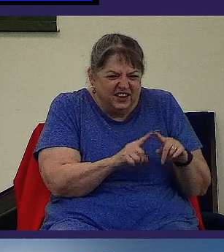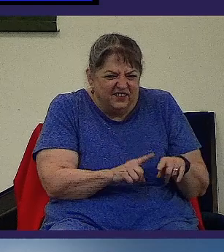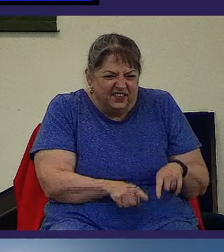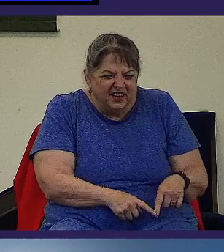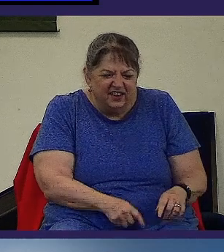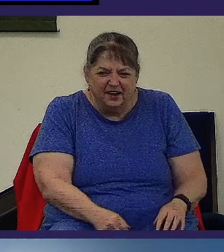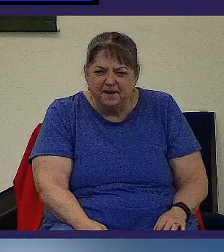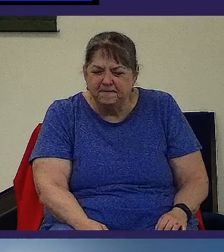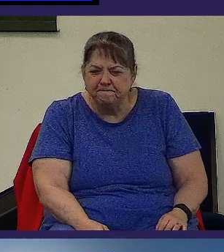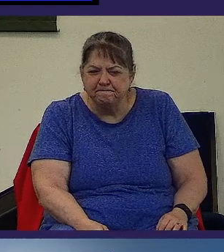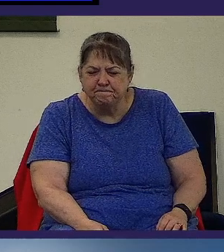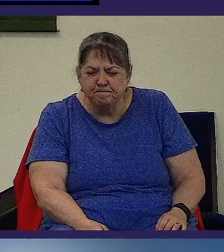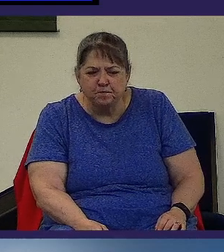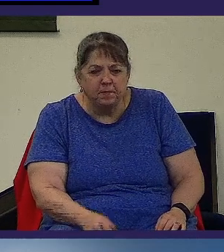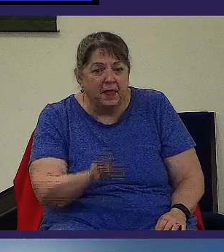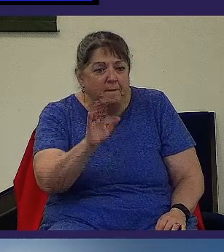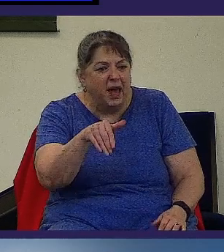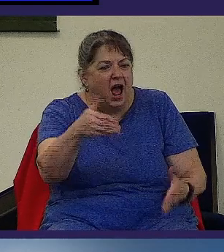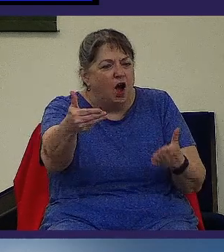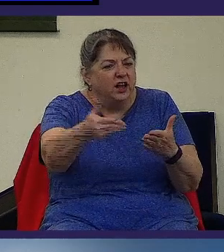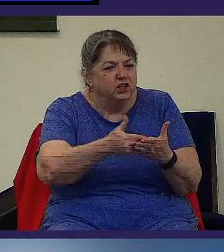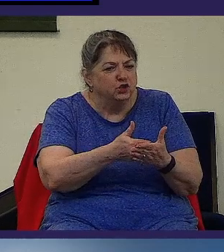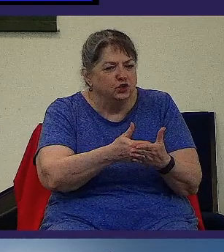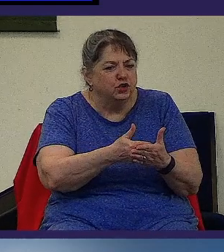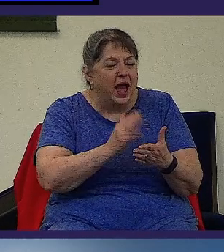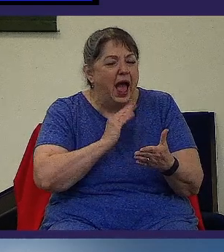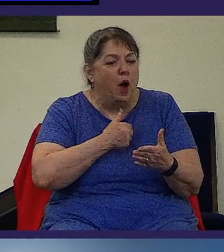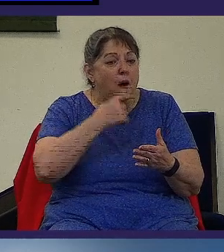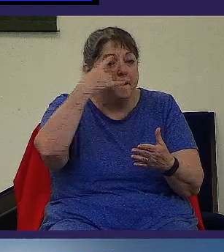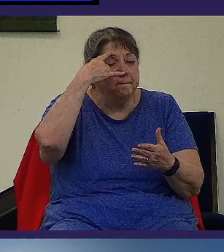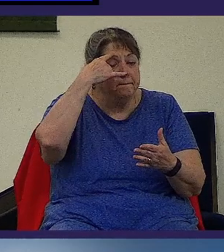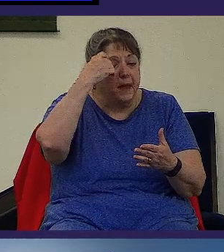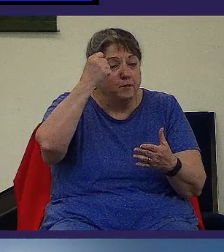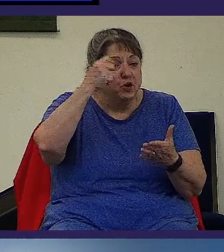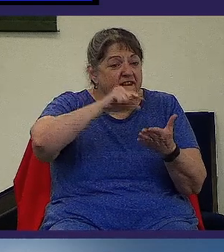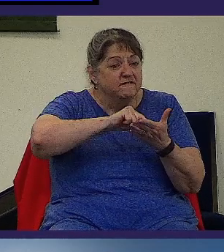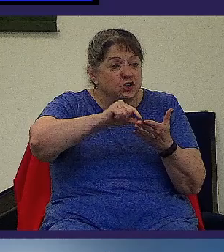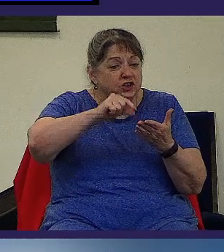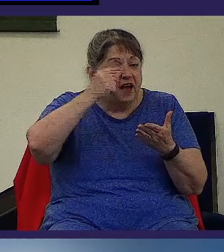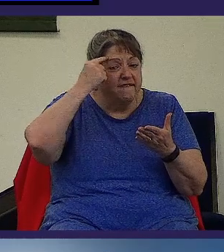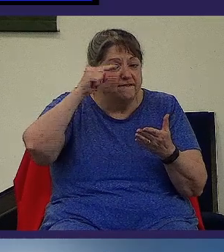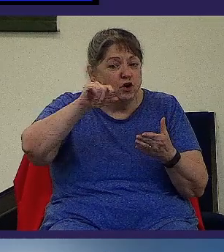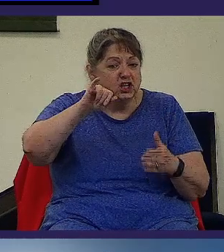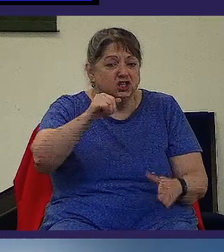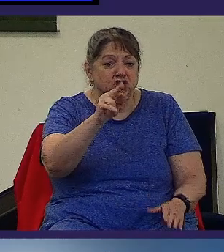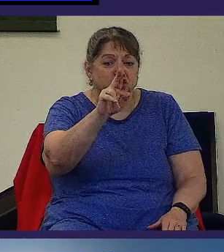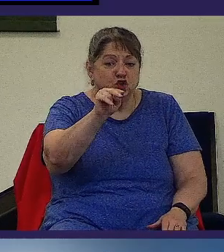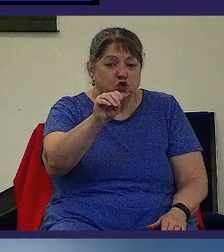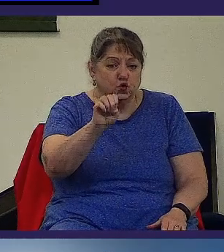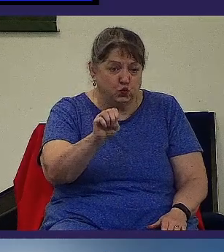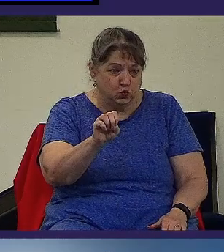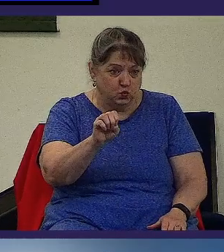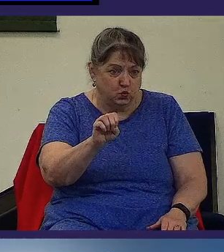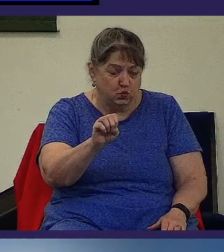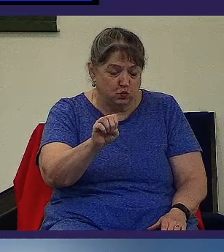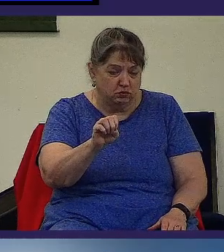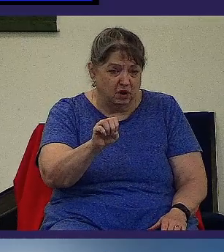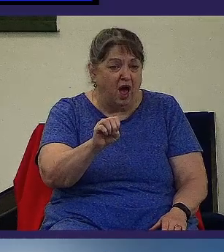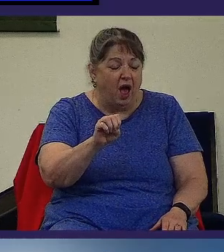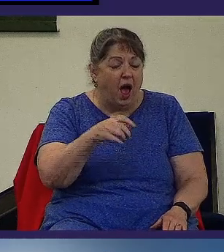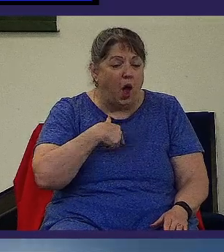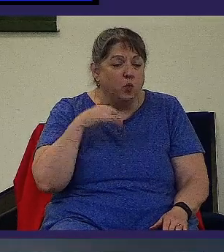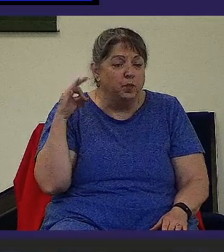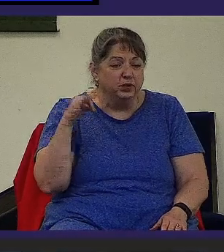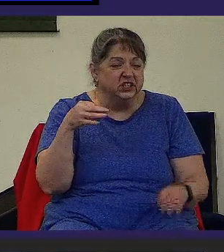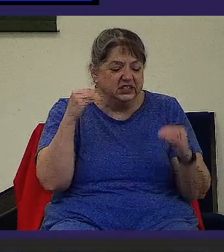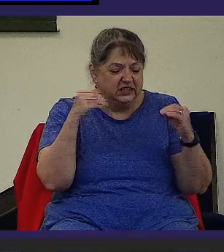but let me introduce you to our memory verse for the month of of june it's also our springboard text for today it's found up